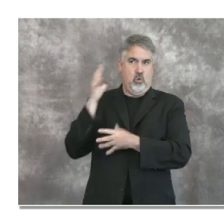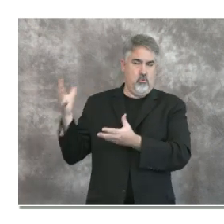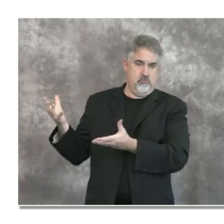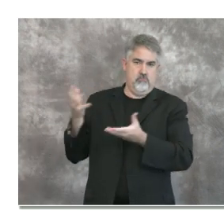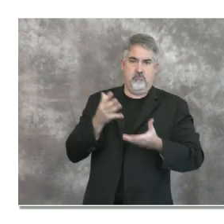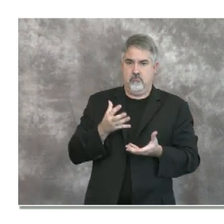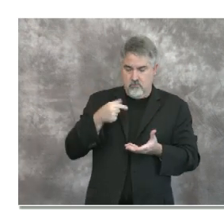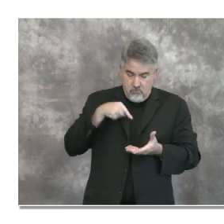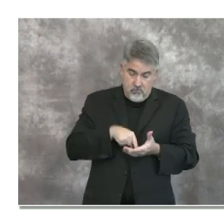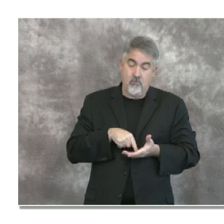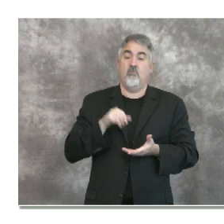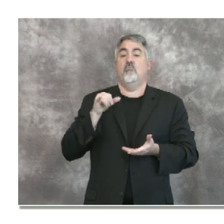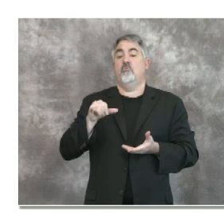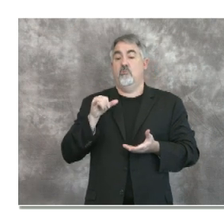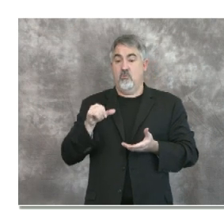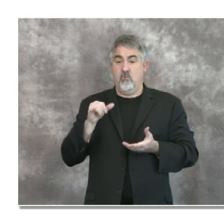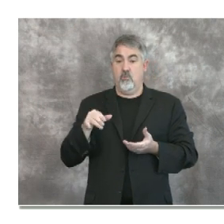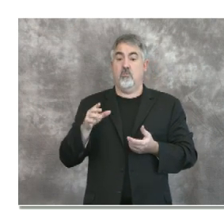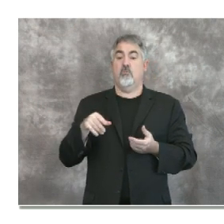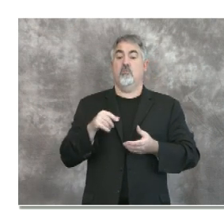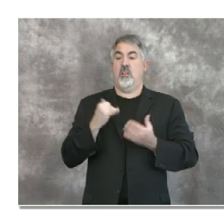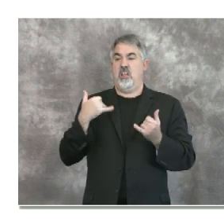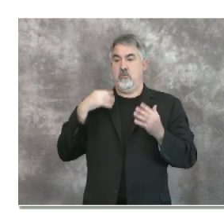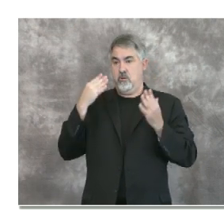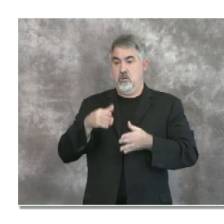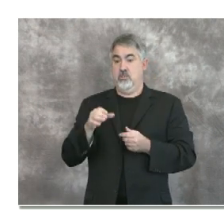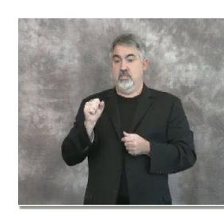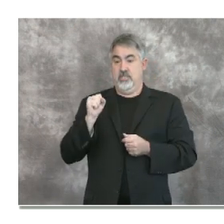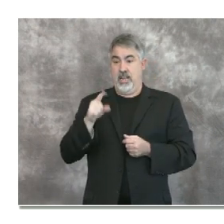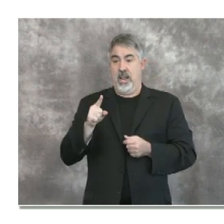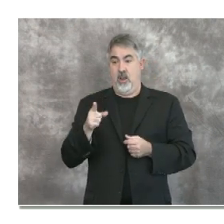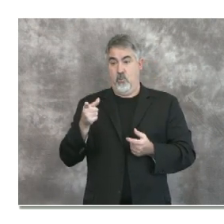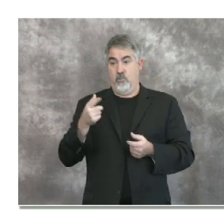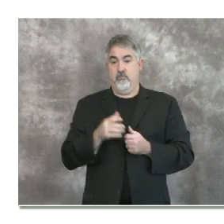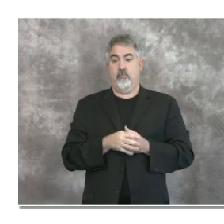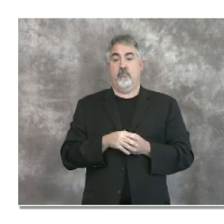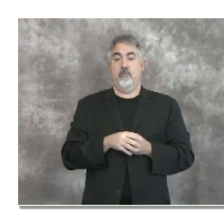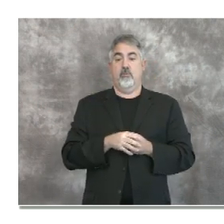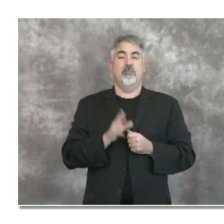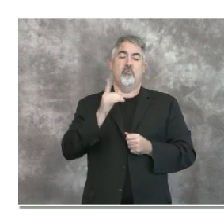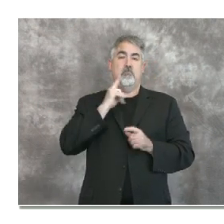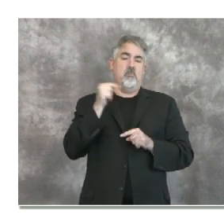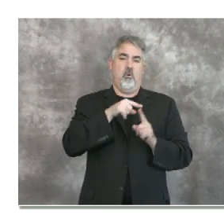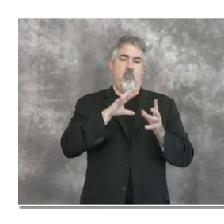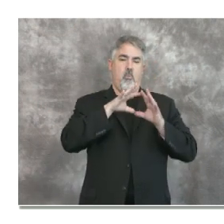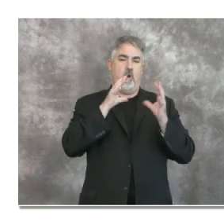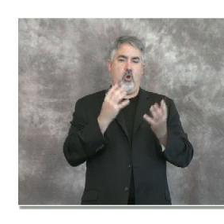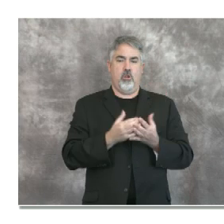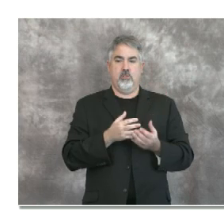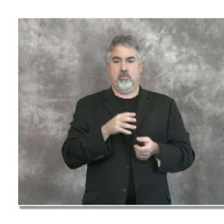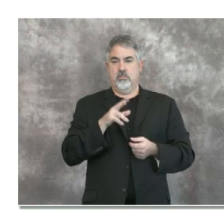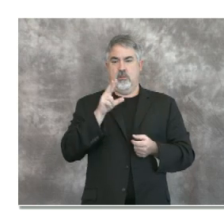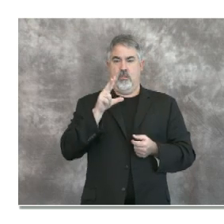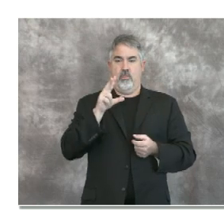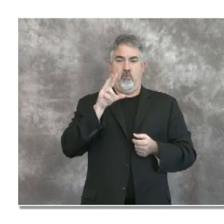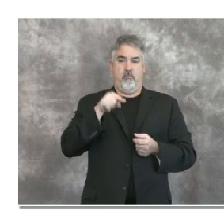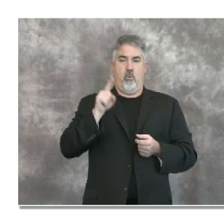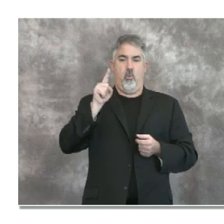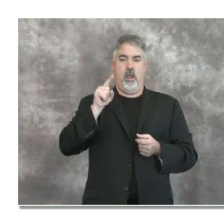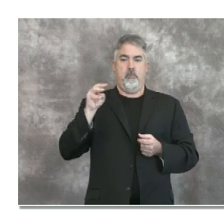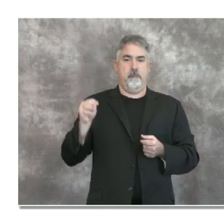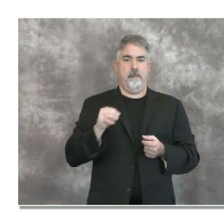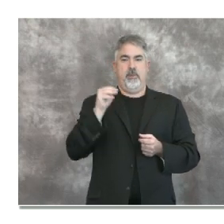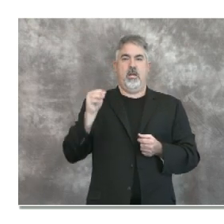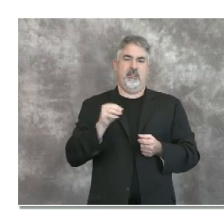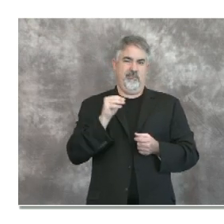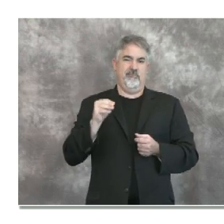the latest update for San Diego's numbers. Globally, there have been almost 3.2